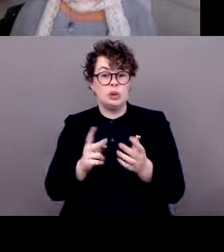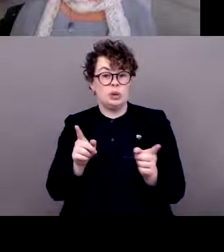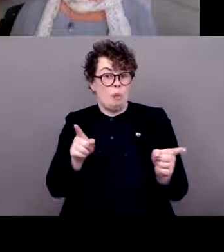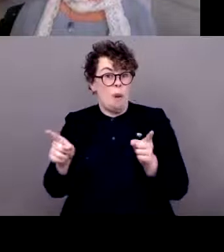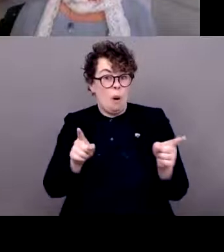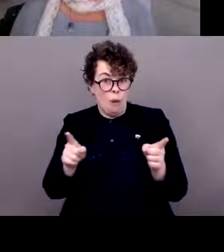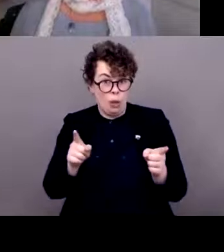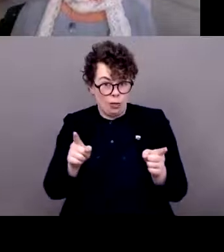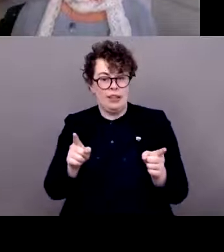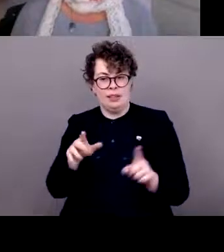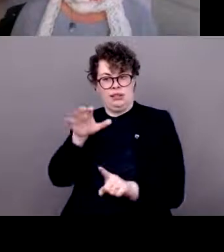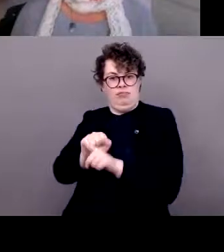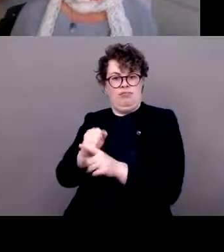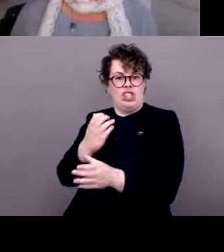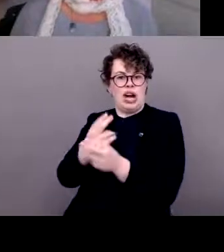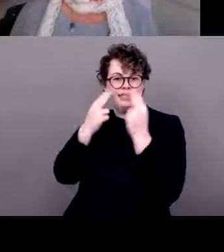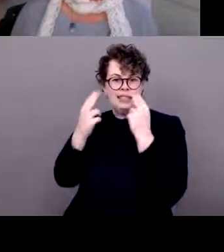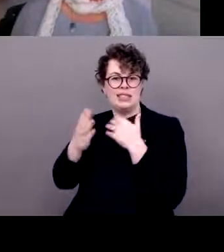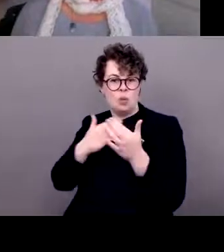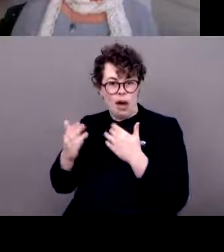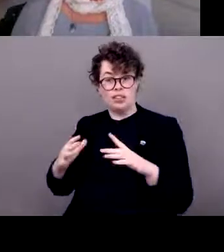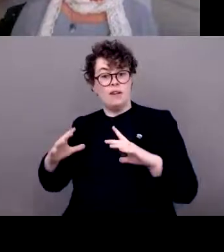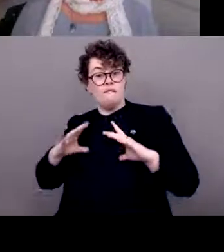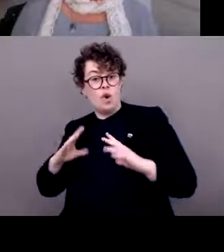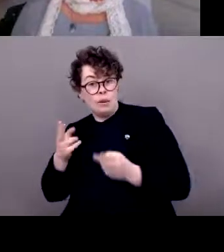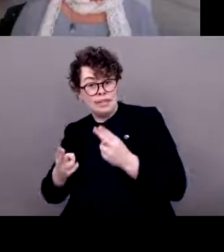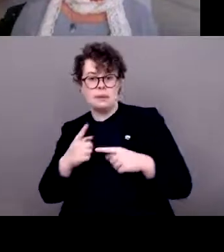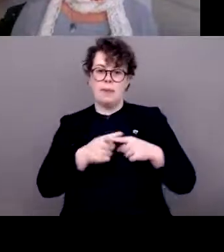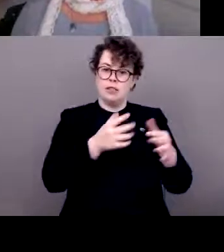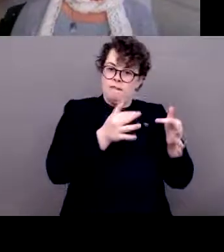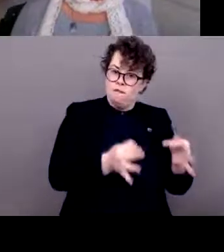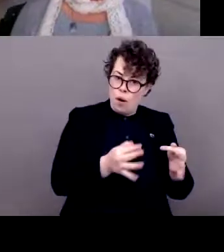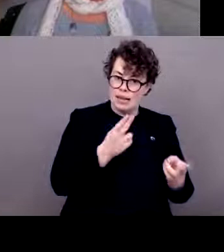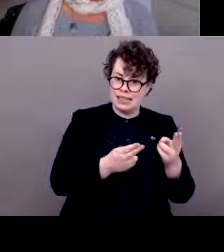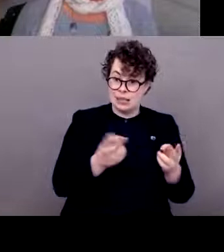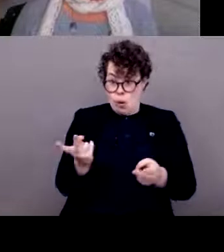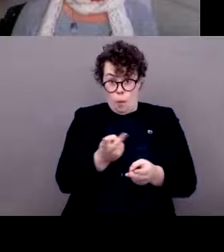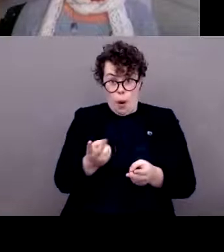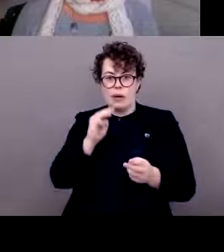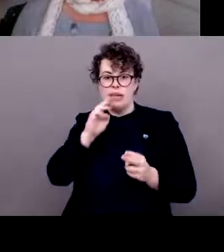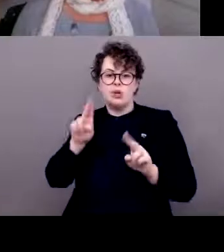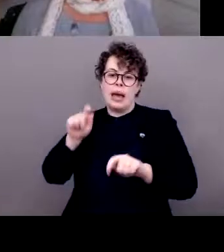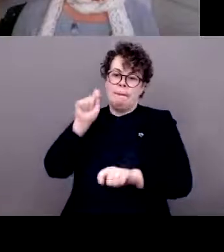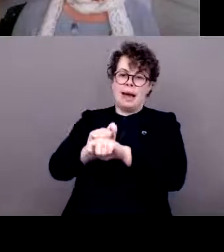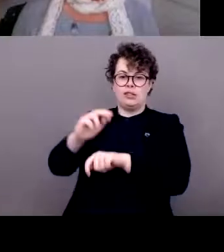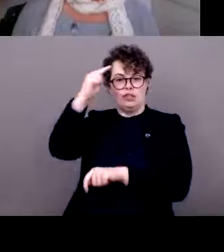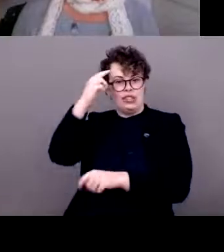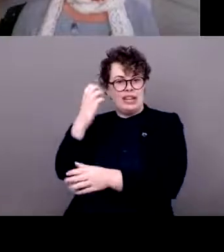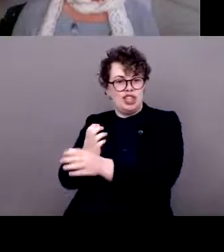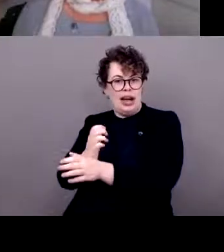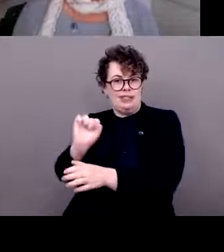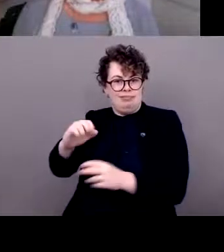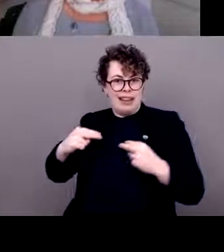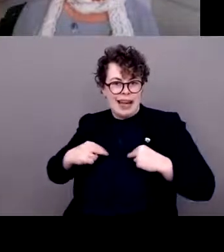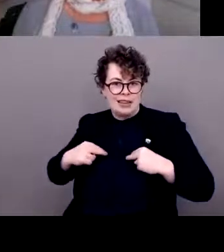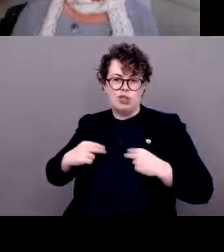actually, and a combination of informal assessment and formal assessment gives you the best picture of a child's language